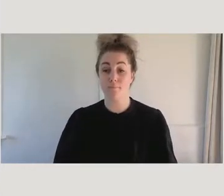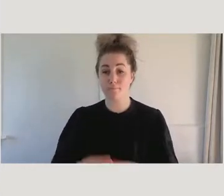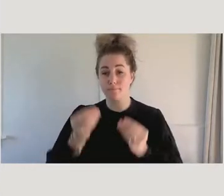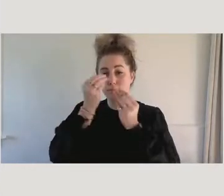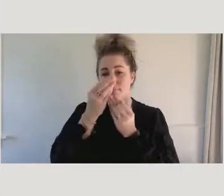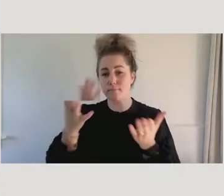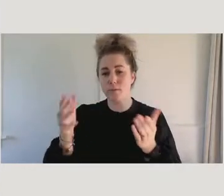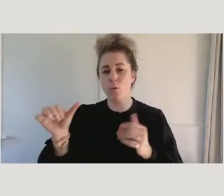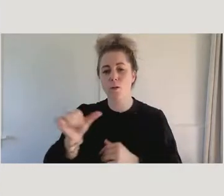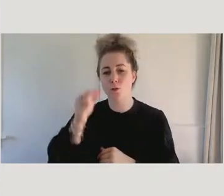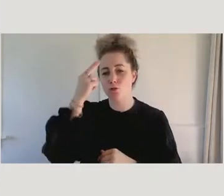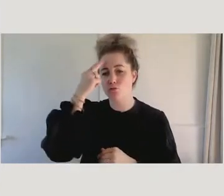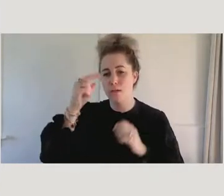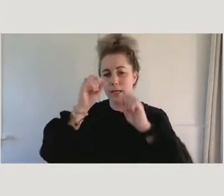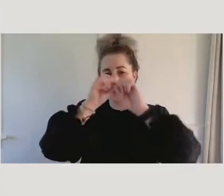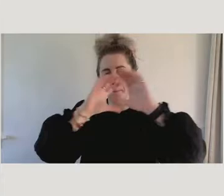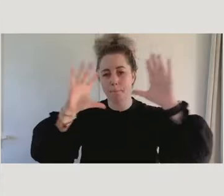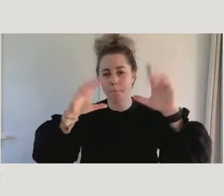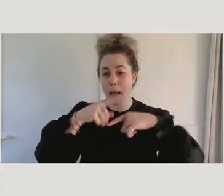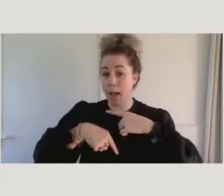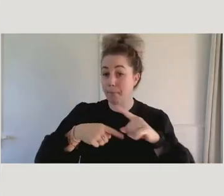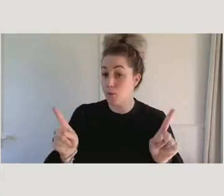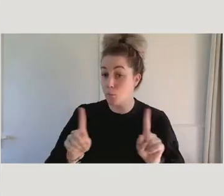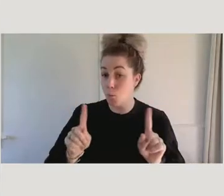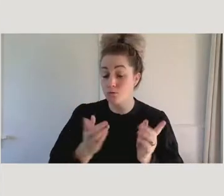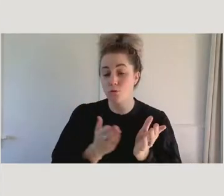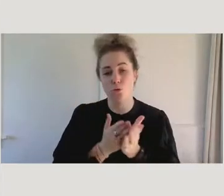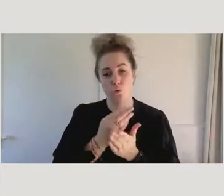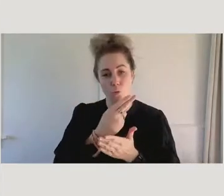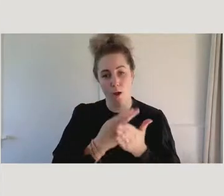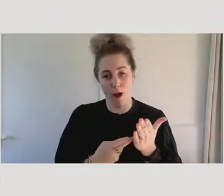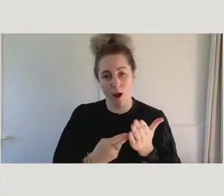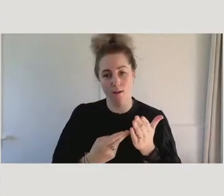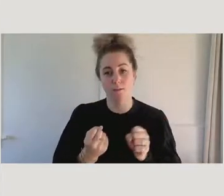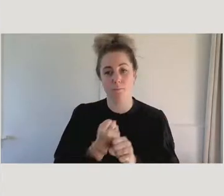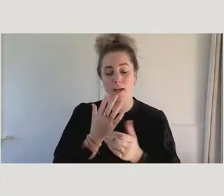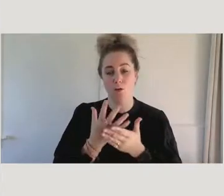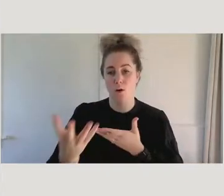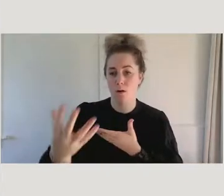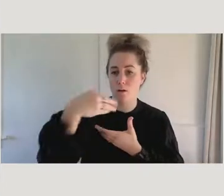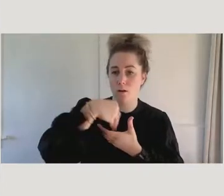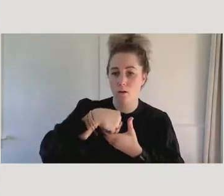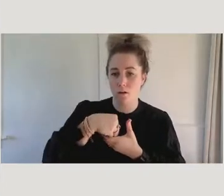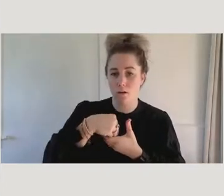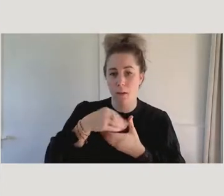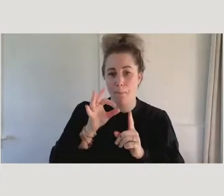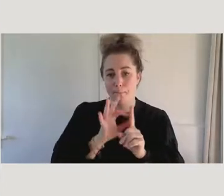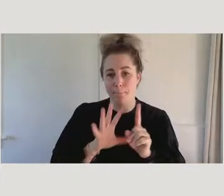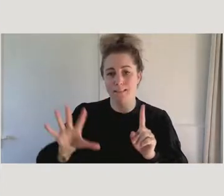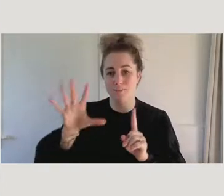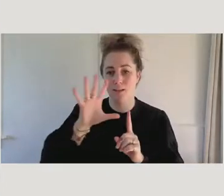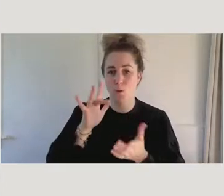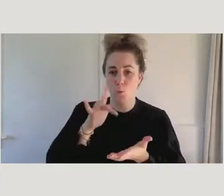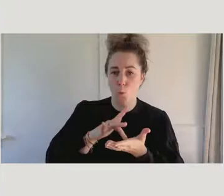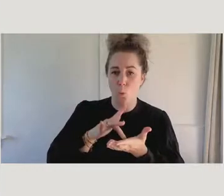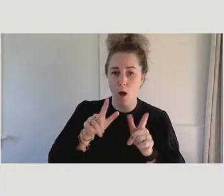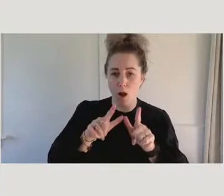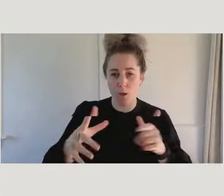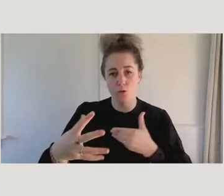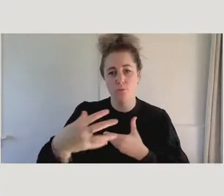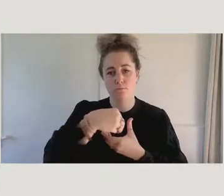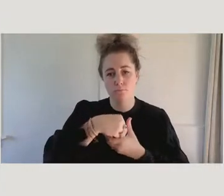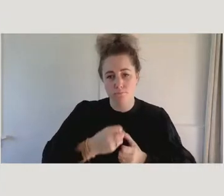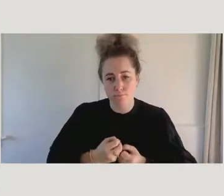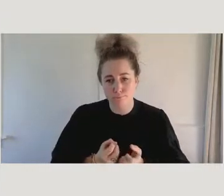dream about it's part of dreaming through our arts and bringing our Pacific and the the core languages into